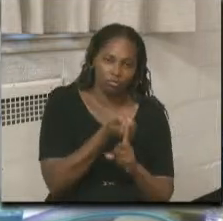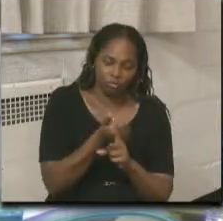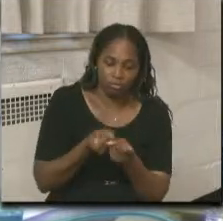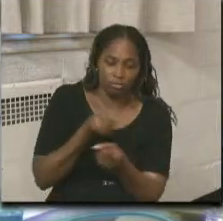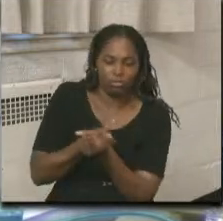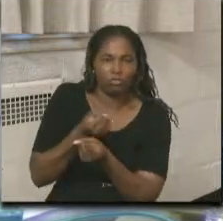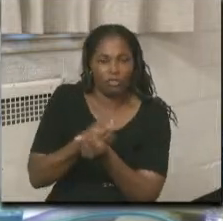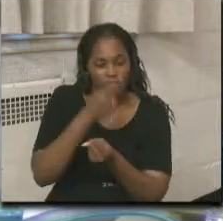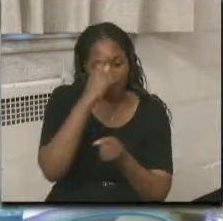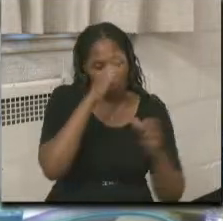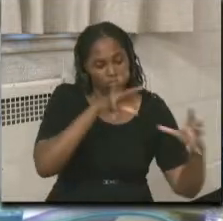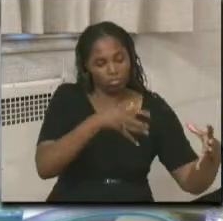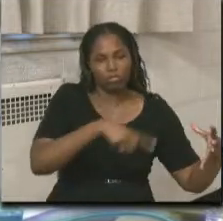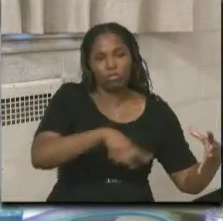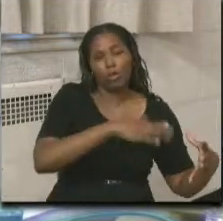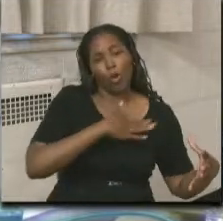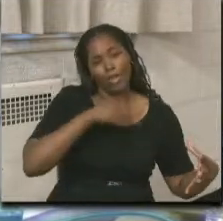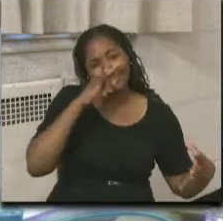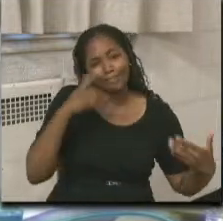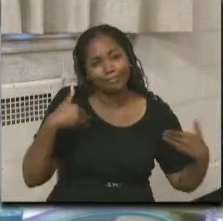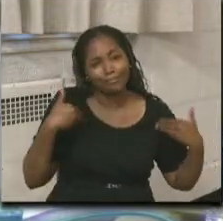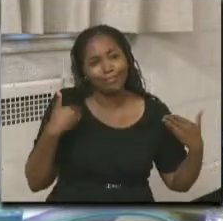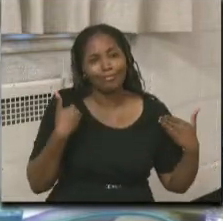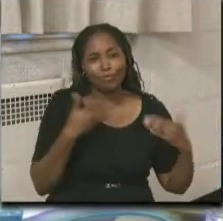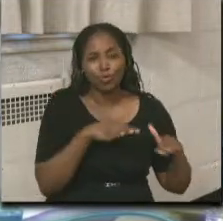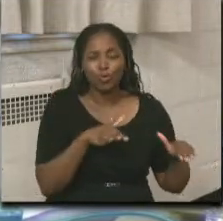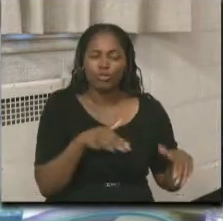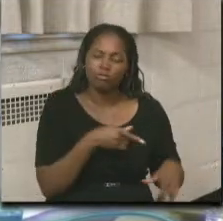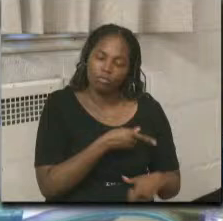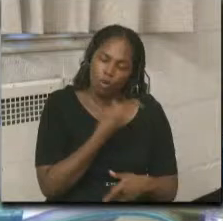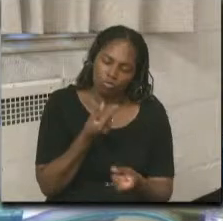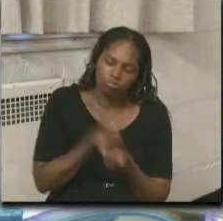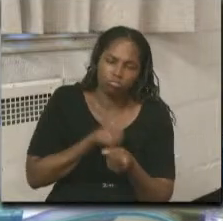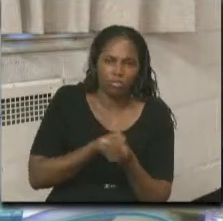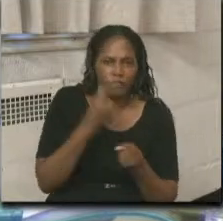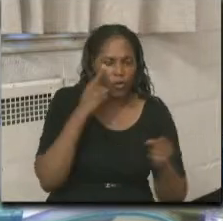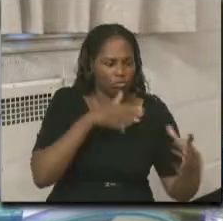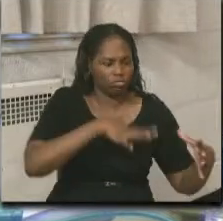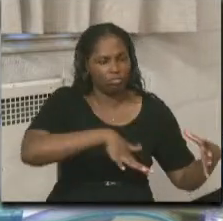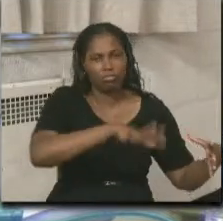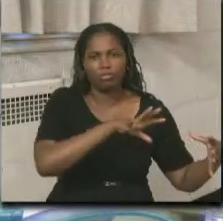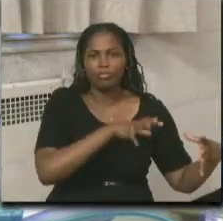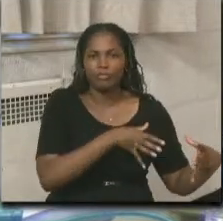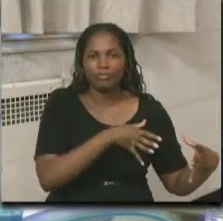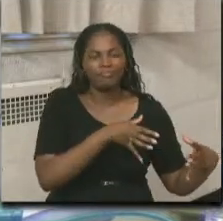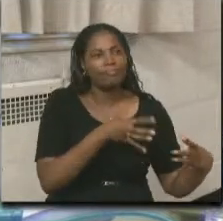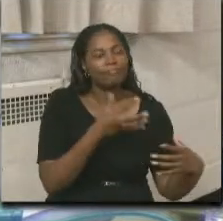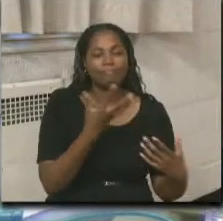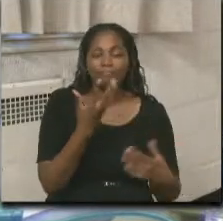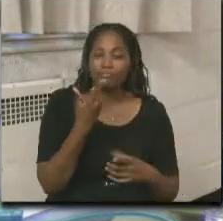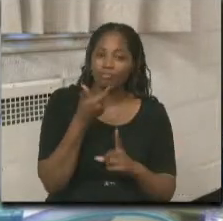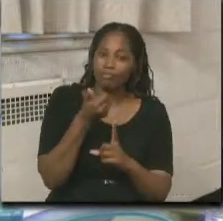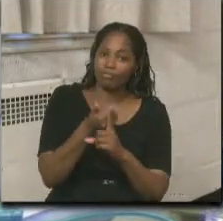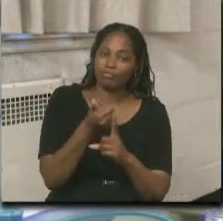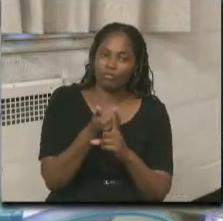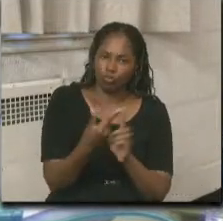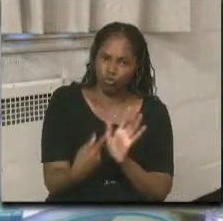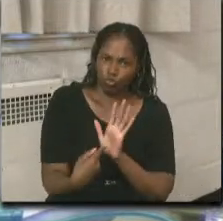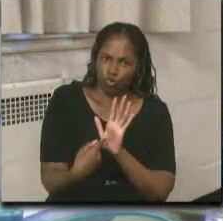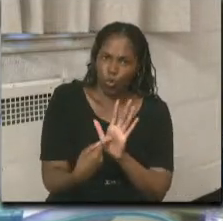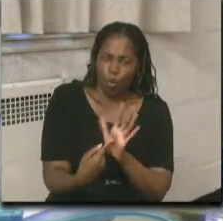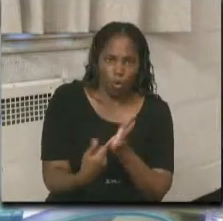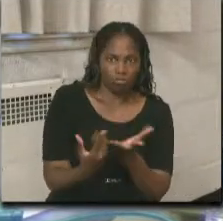for our children and fighting for our kids. I think that you've displayed at a high level